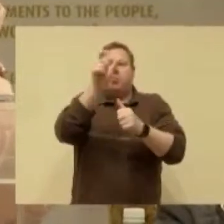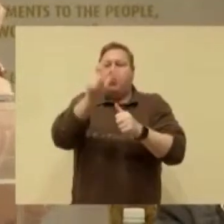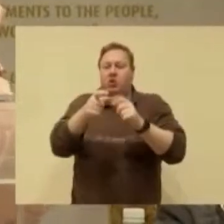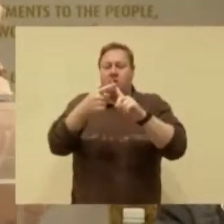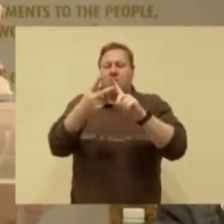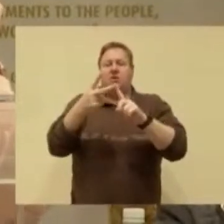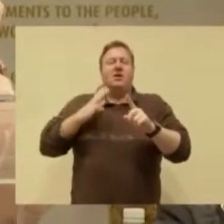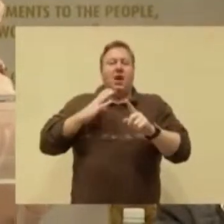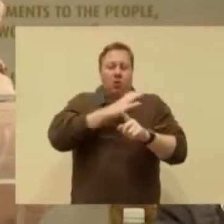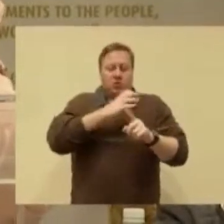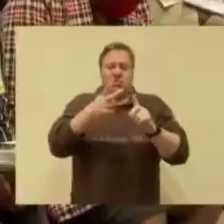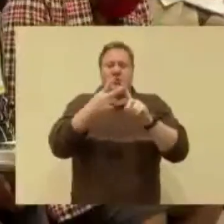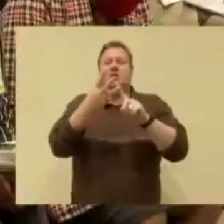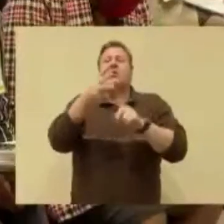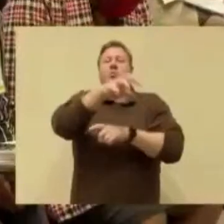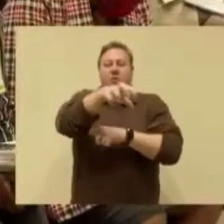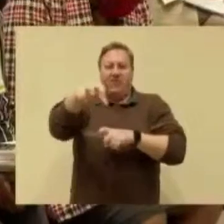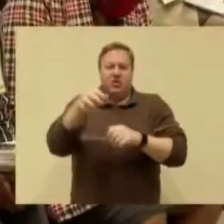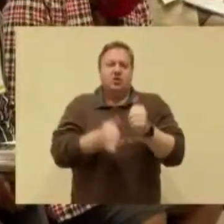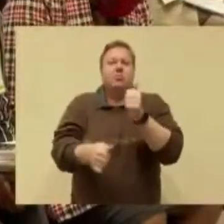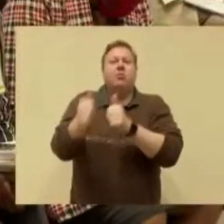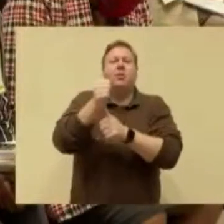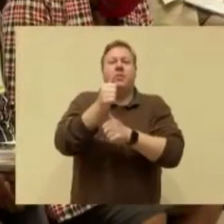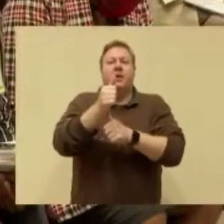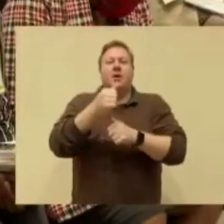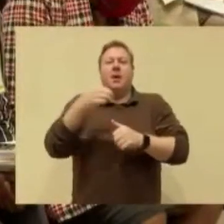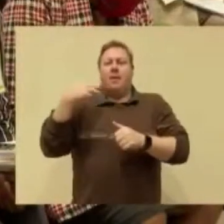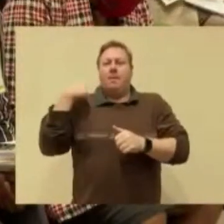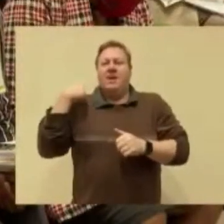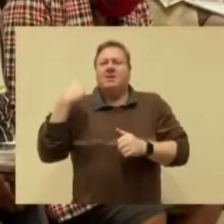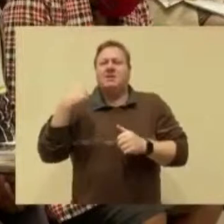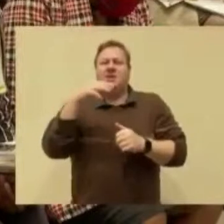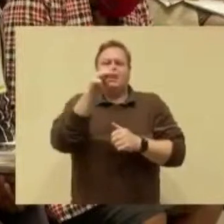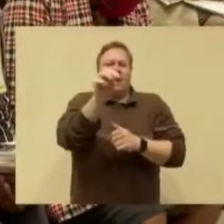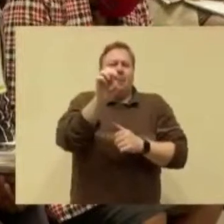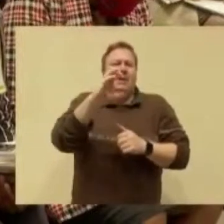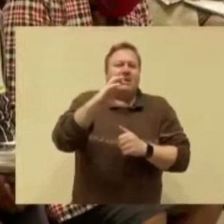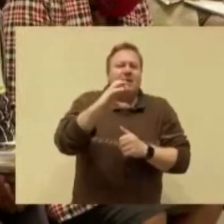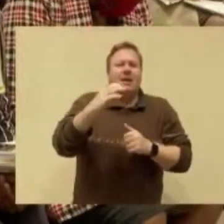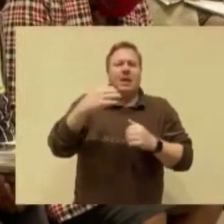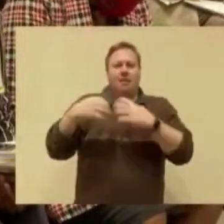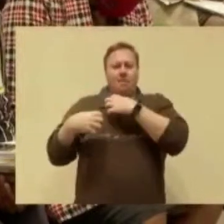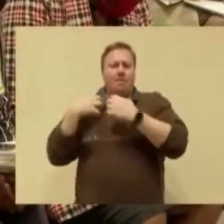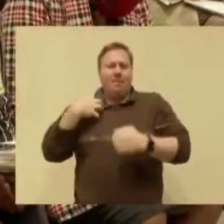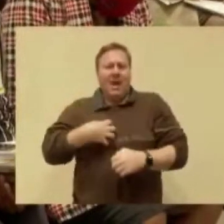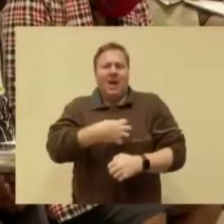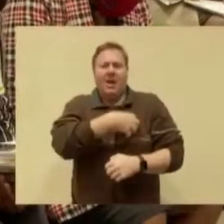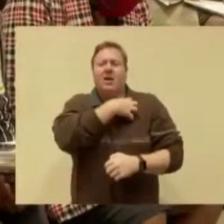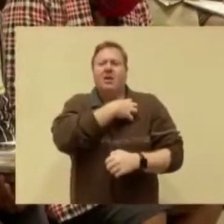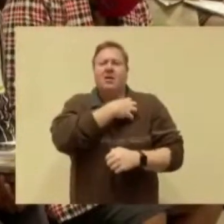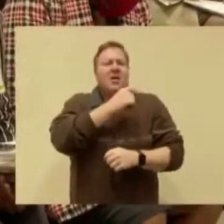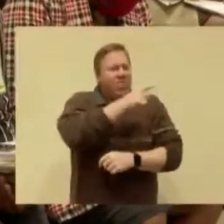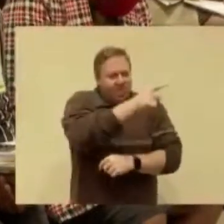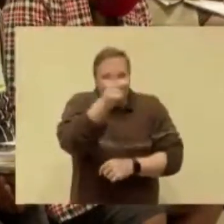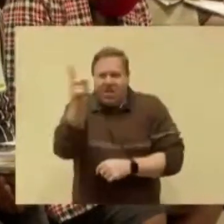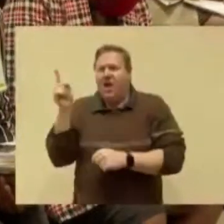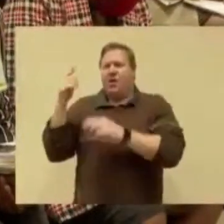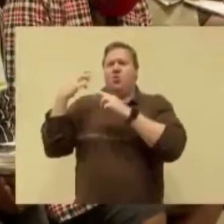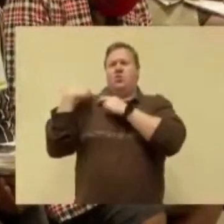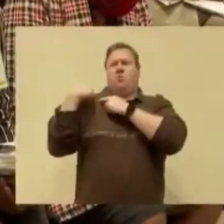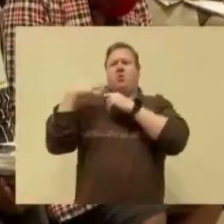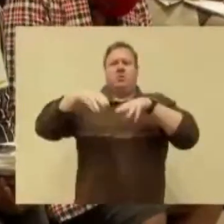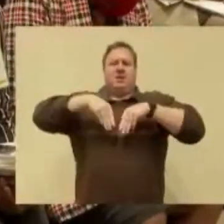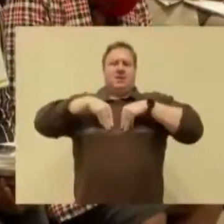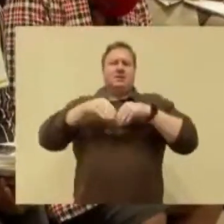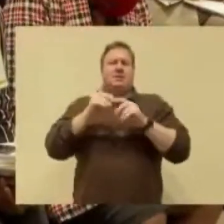provincial executive nationality ministers embassies mayors we must keep them accountable but we must